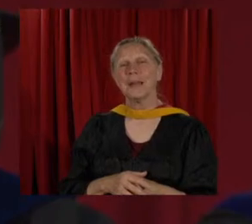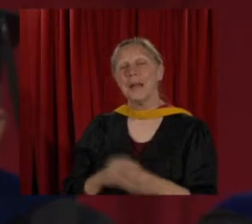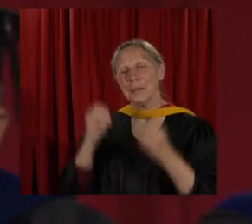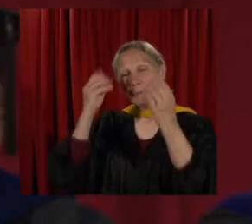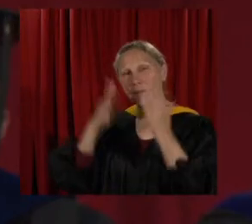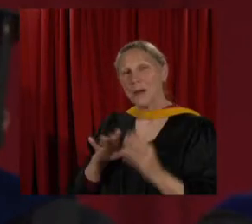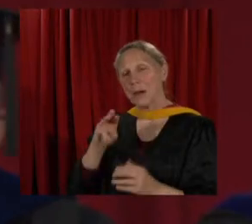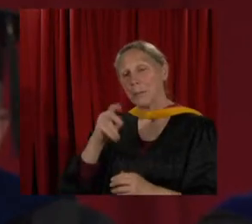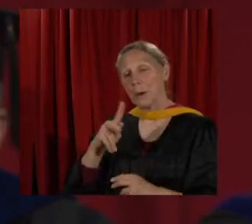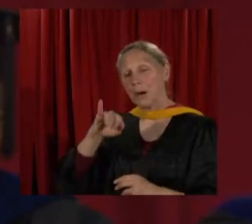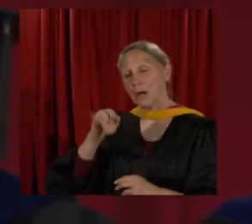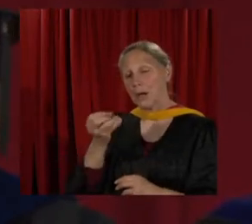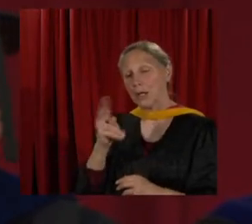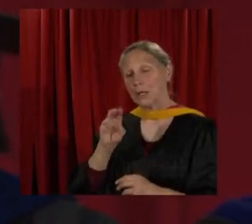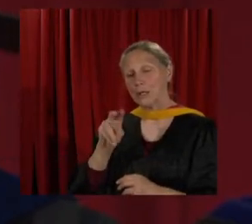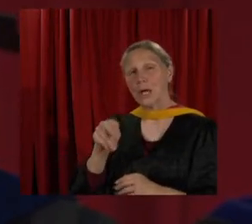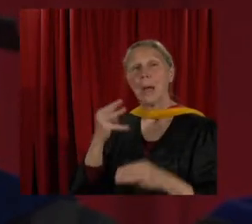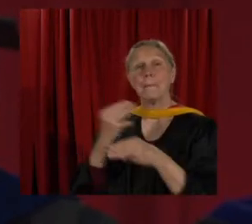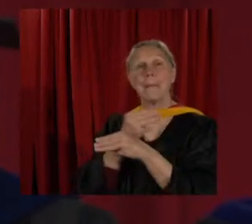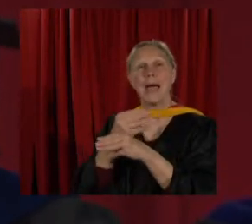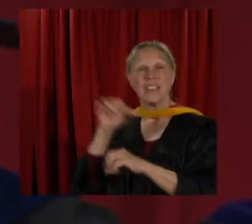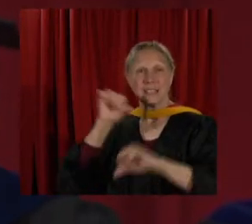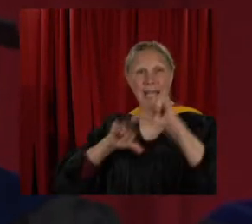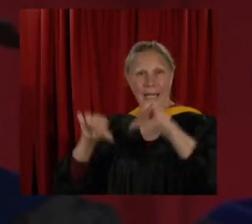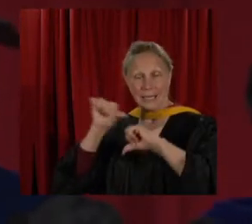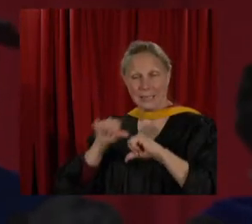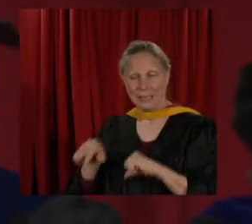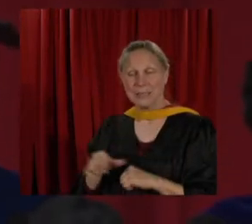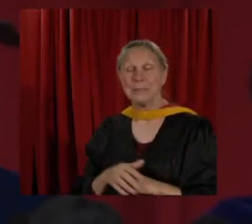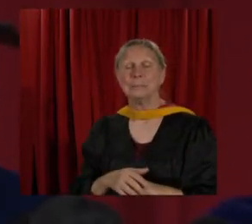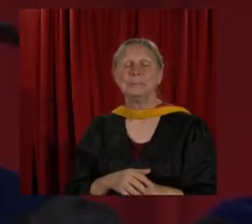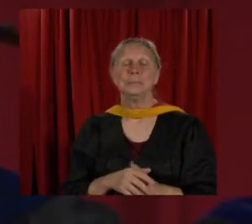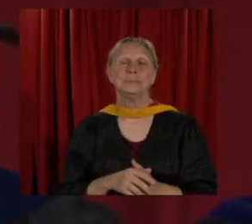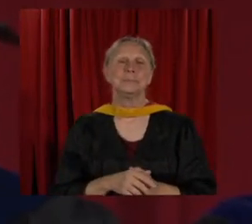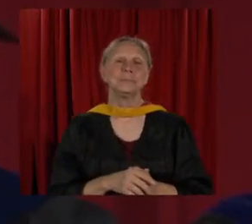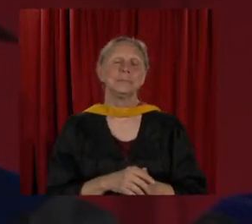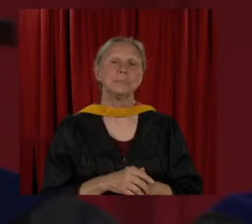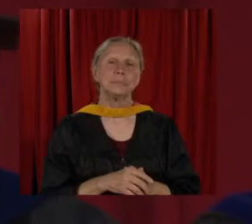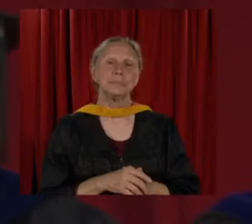Professor Mark Johnson, Chair of Mathematical Sciences.